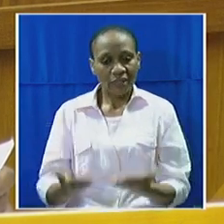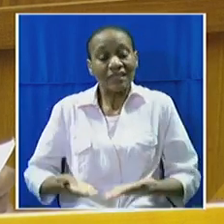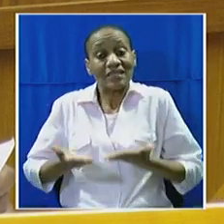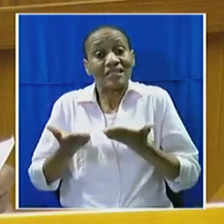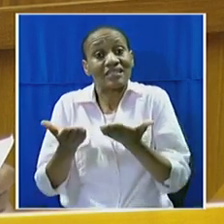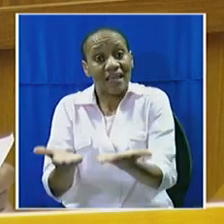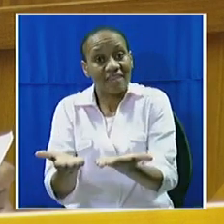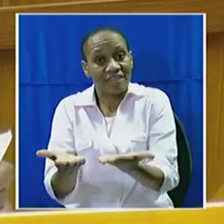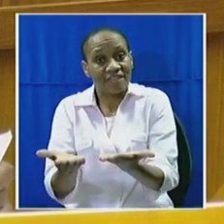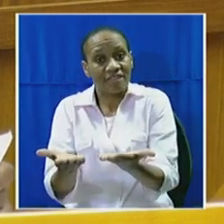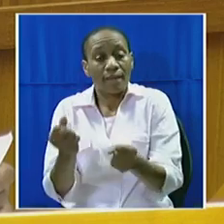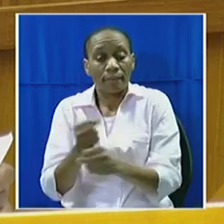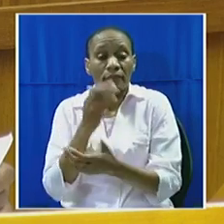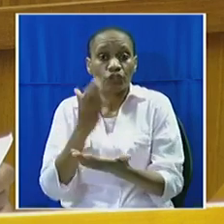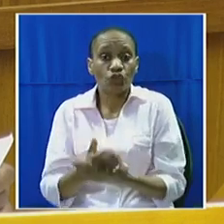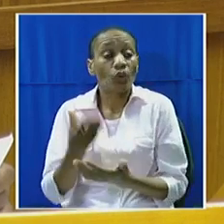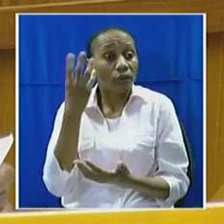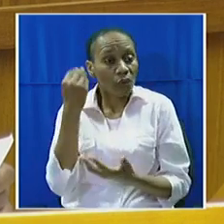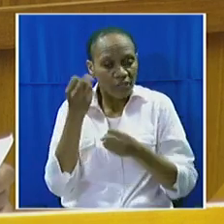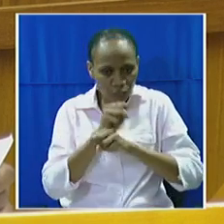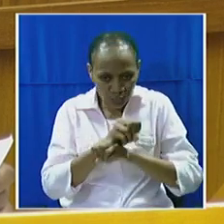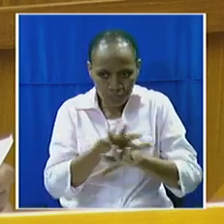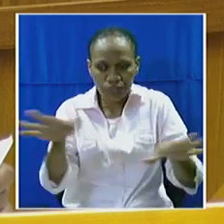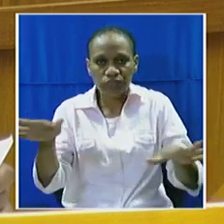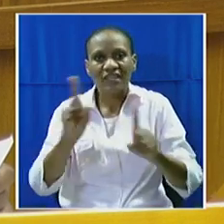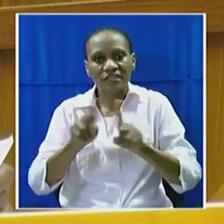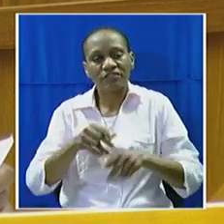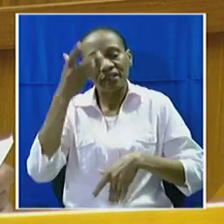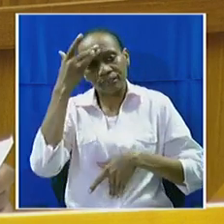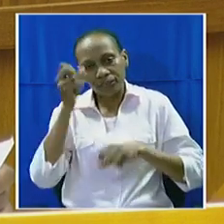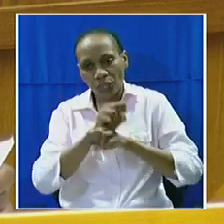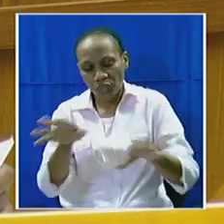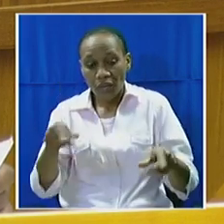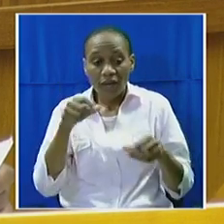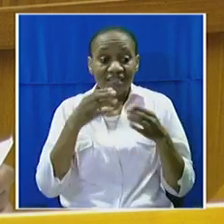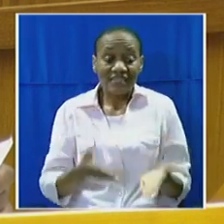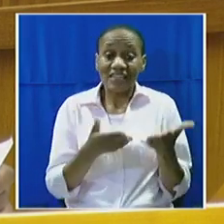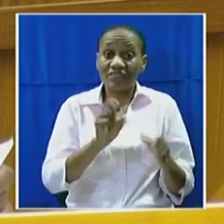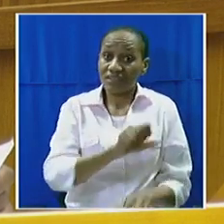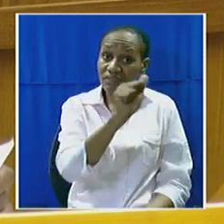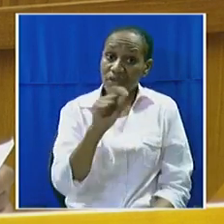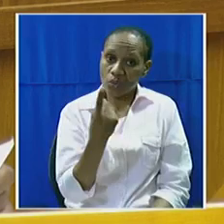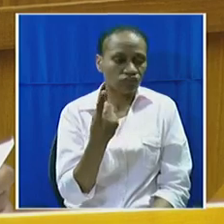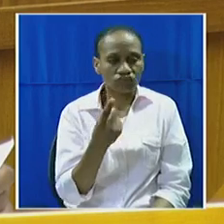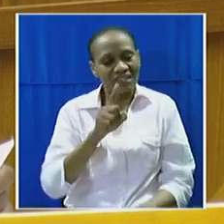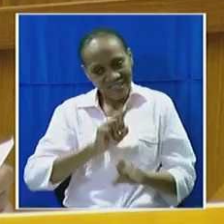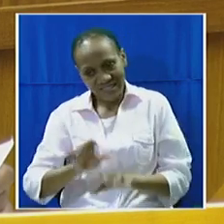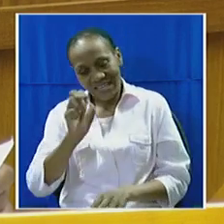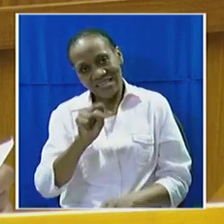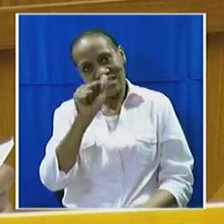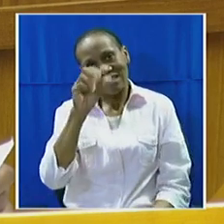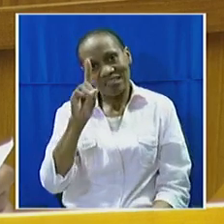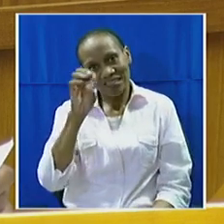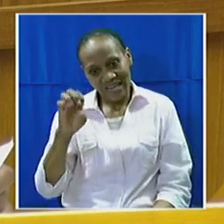national resource of knowledge and expertise on communicable diseases, not only to our country, but to the countries of the Southern African Development